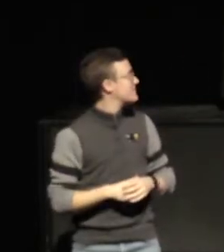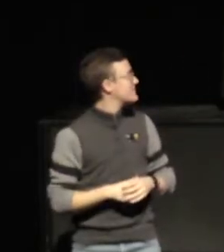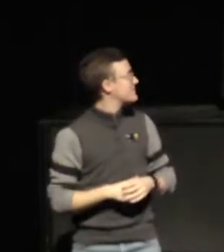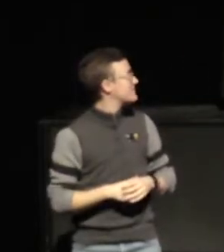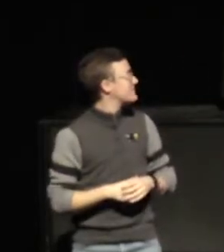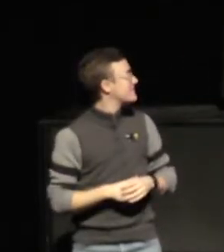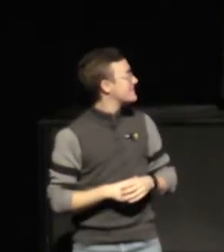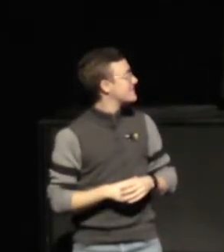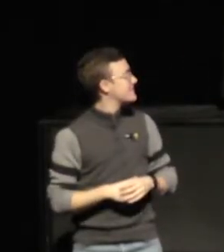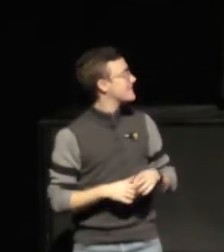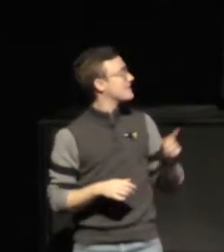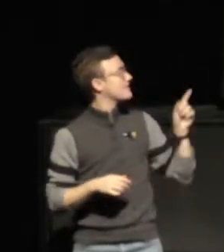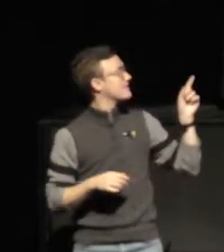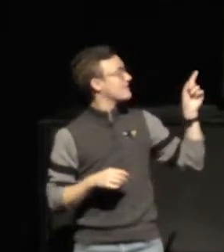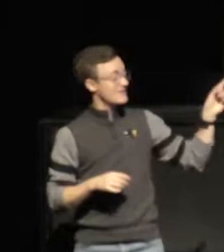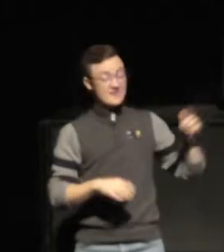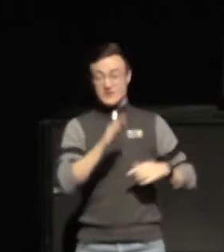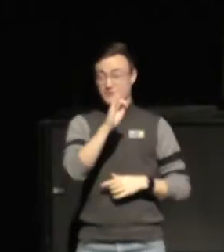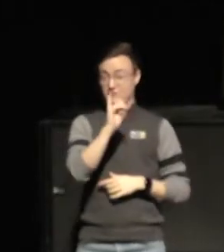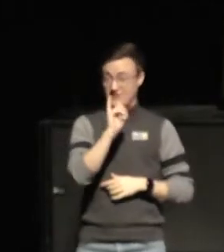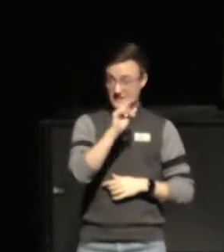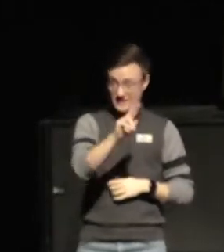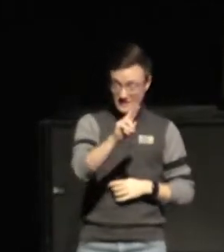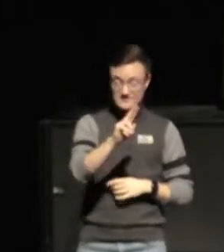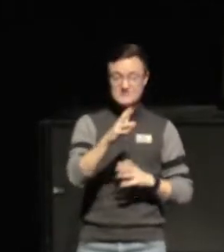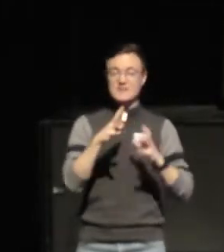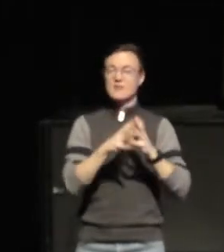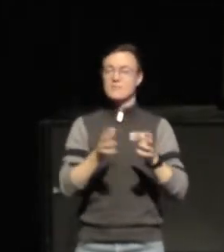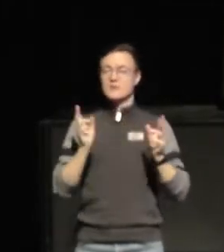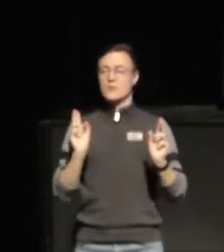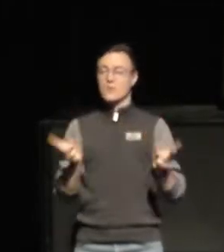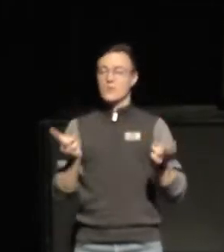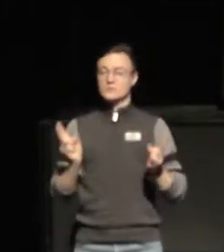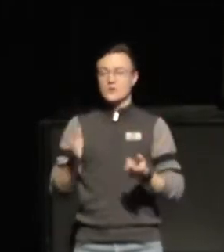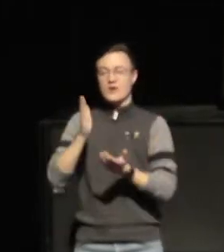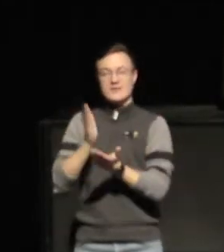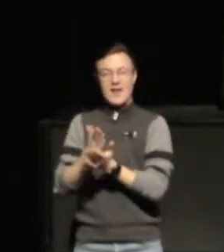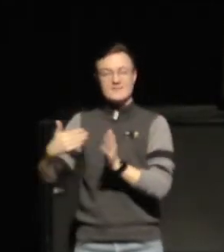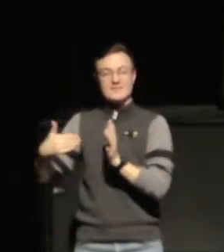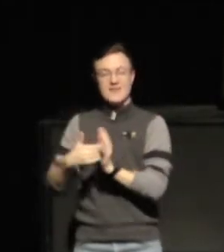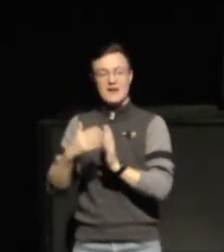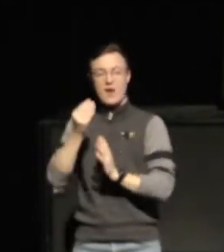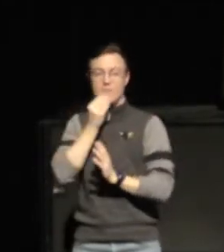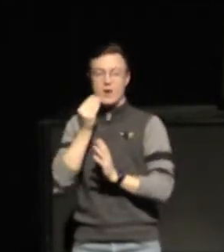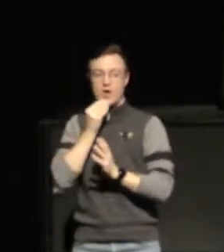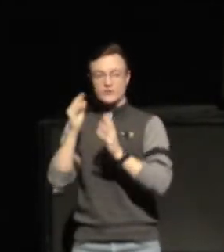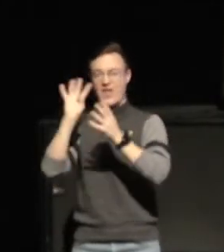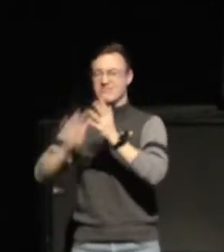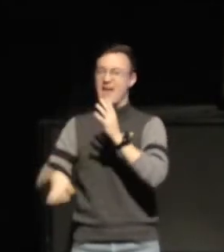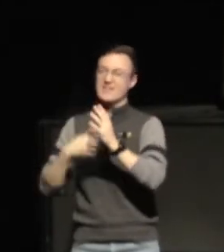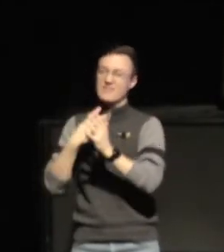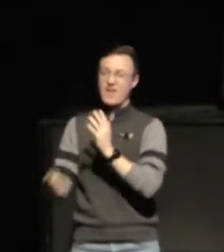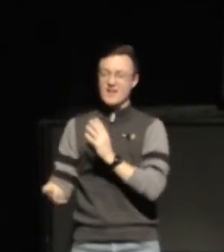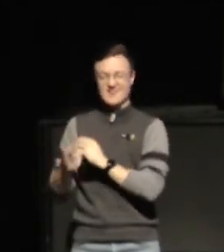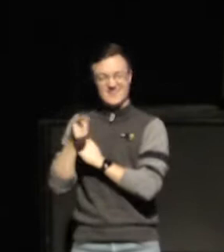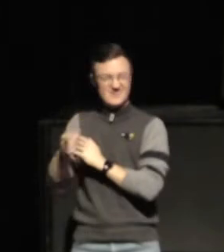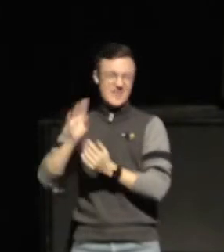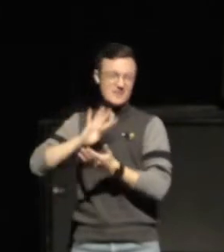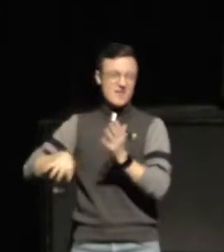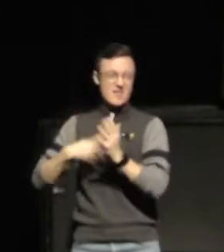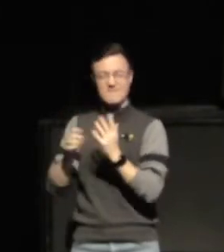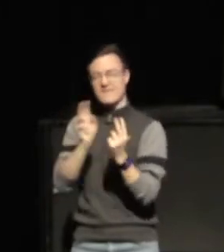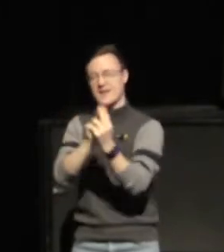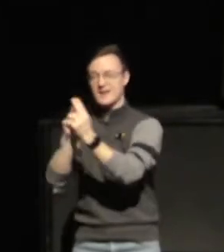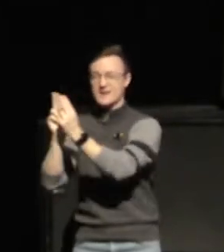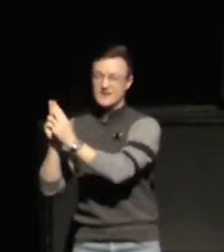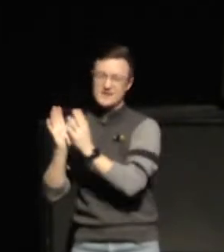work done by not only FIAN, but also a Right to Food network, which is a network of social